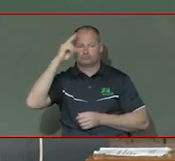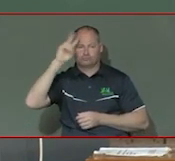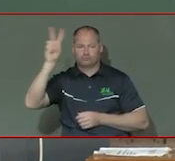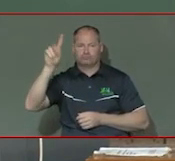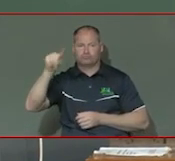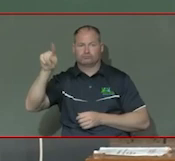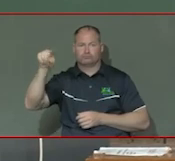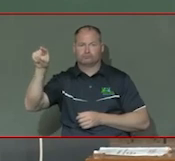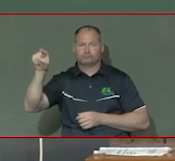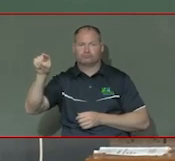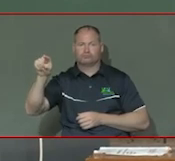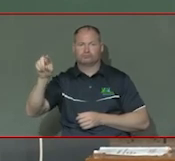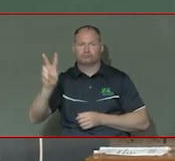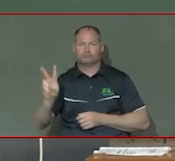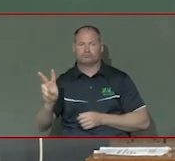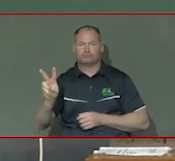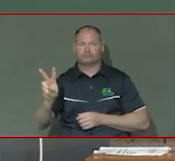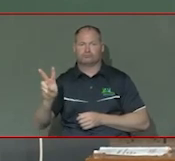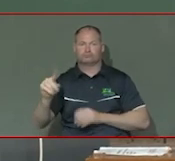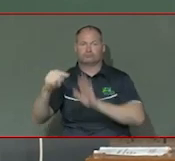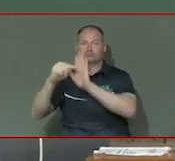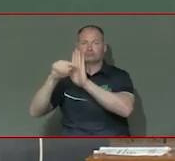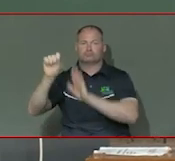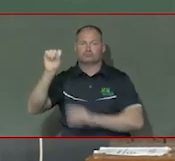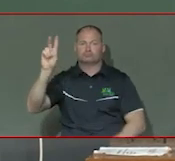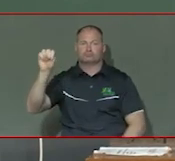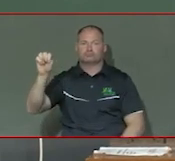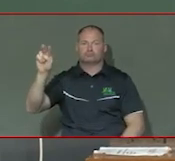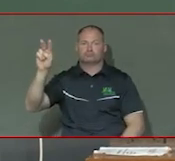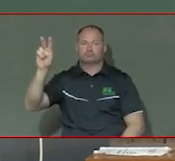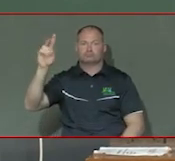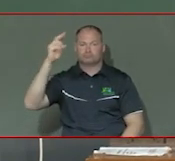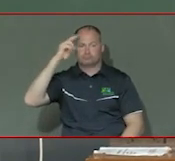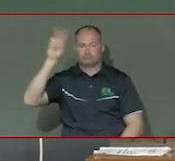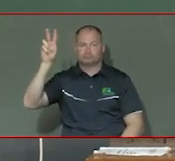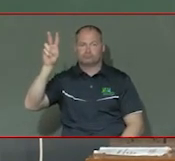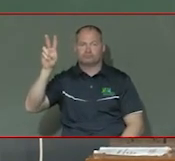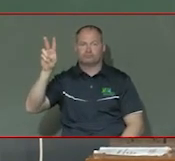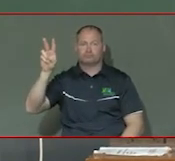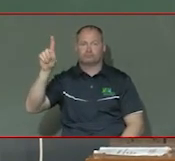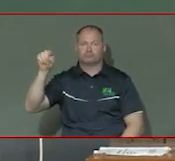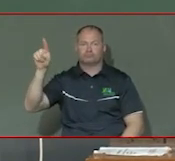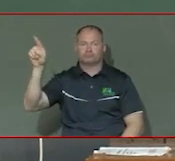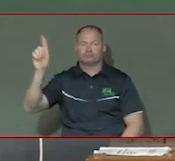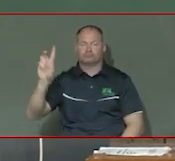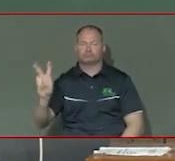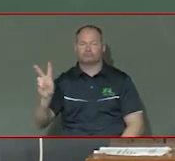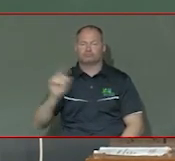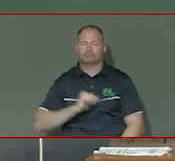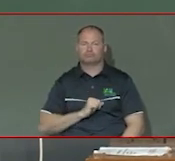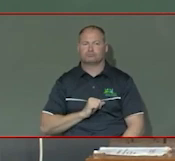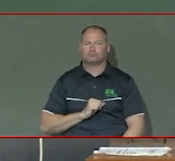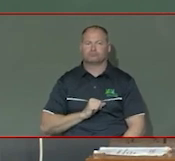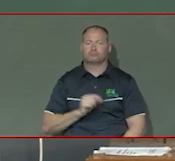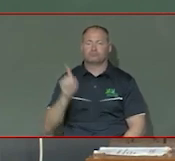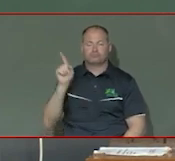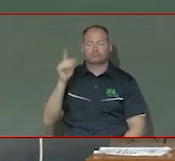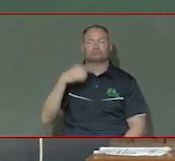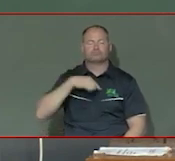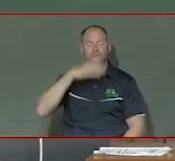2 minus the sine squared of theta over 2, correct? The cos of 2